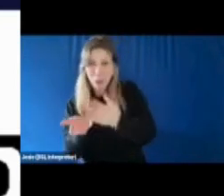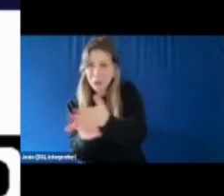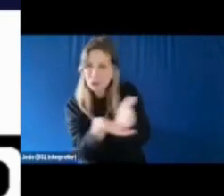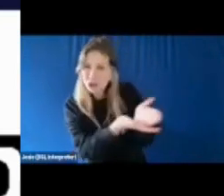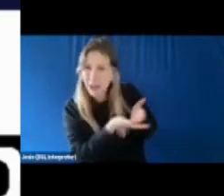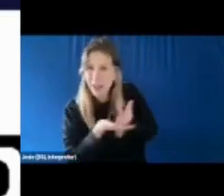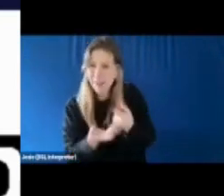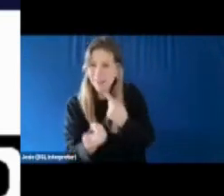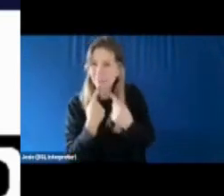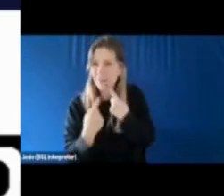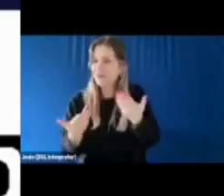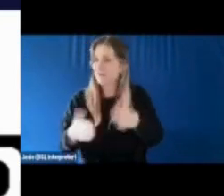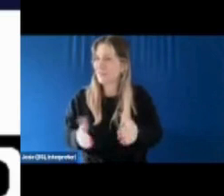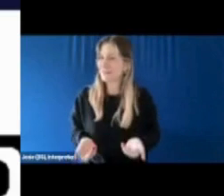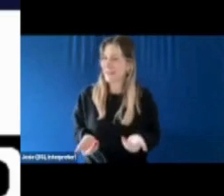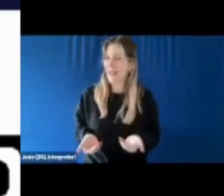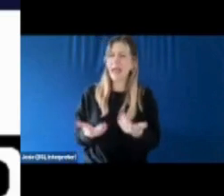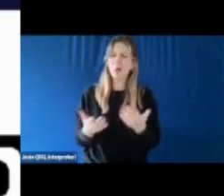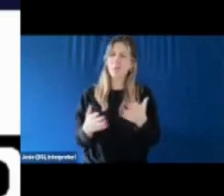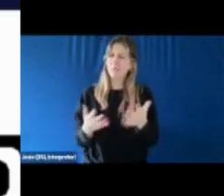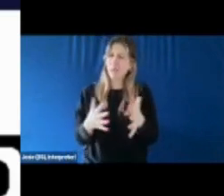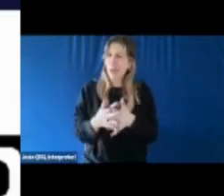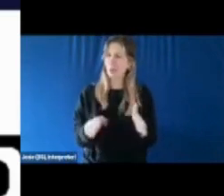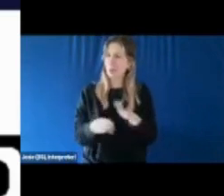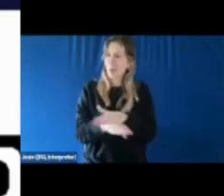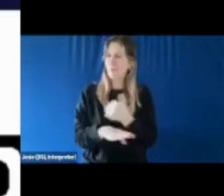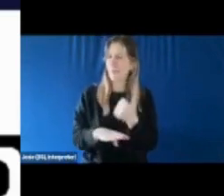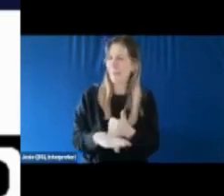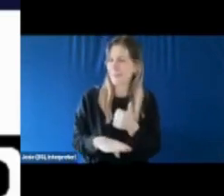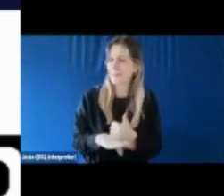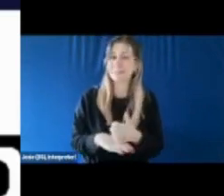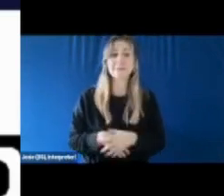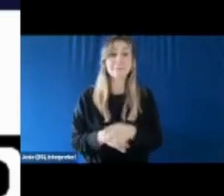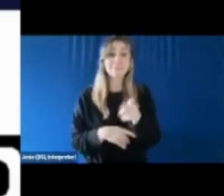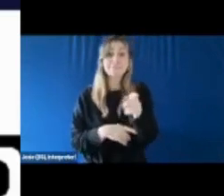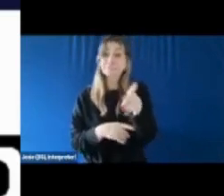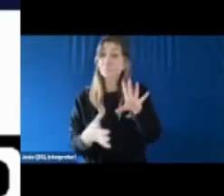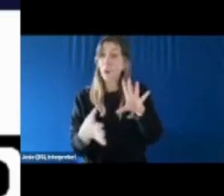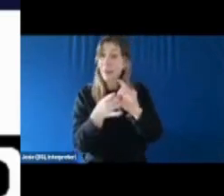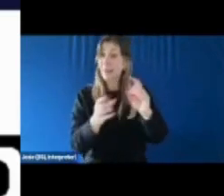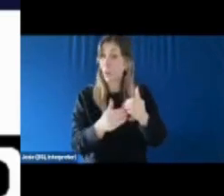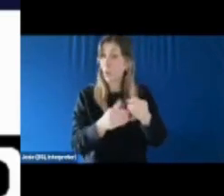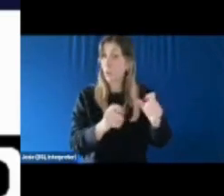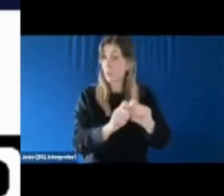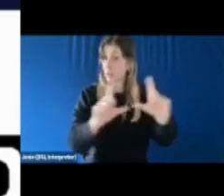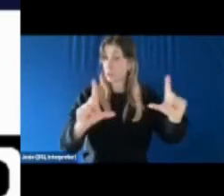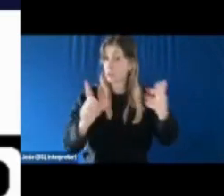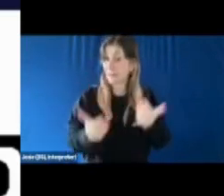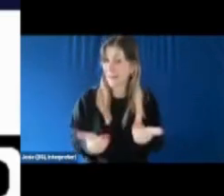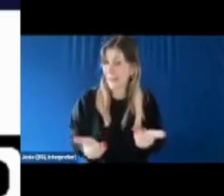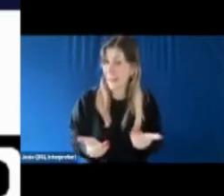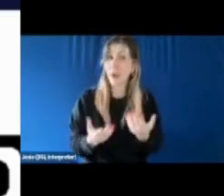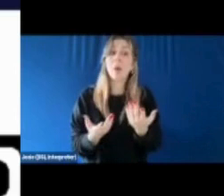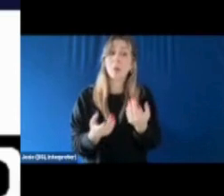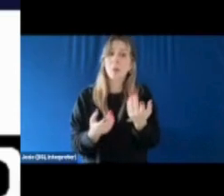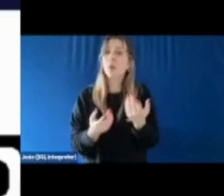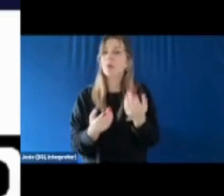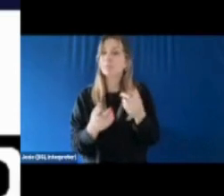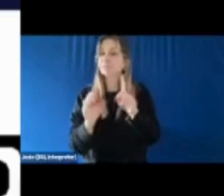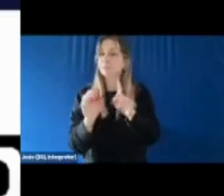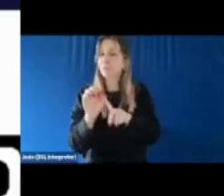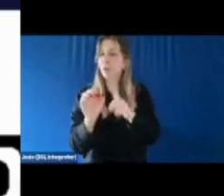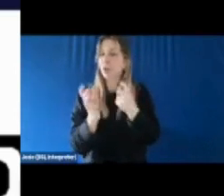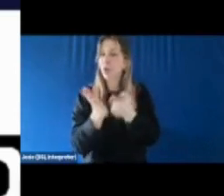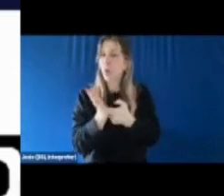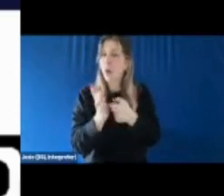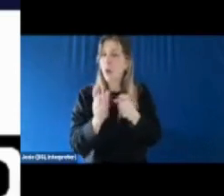all of the basics. So you can access that through the link on the screen, also through the QR code as well.